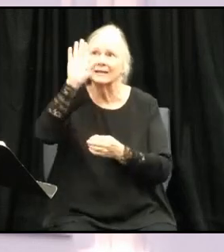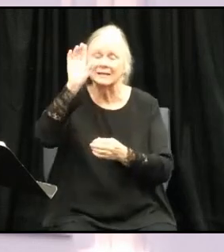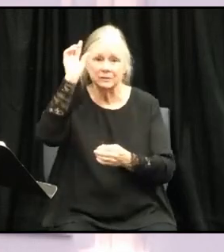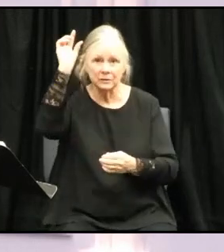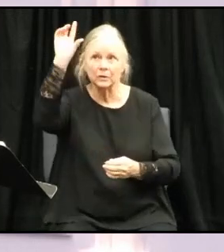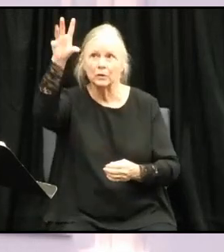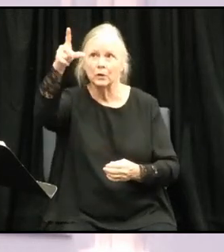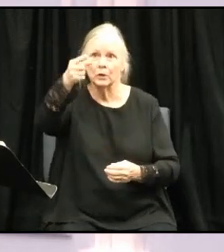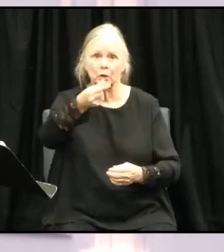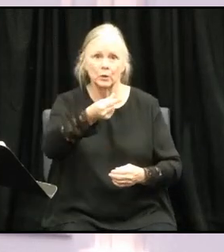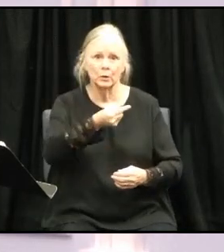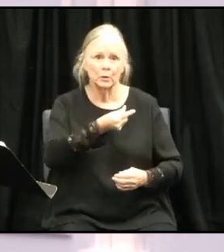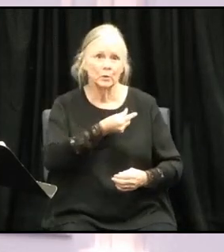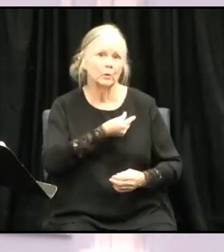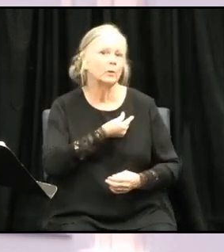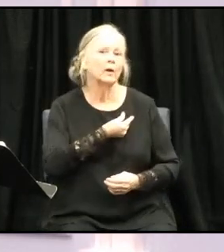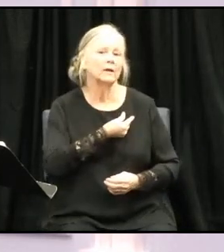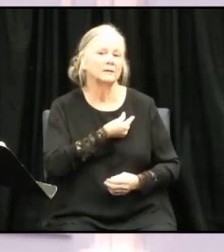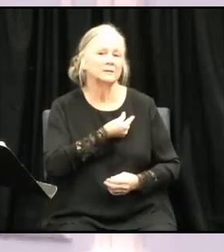Christ.